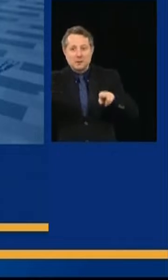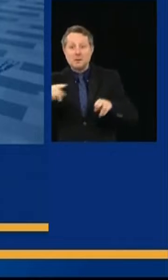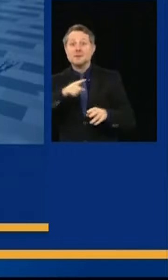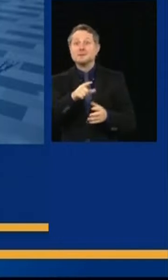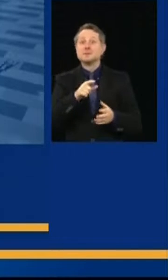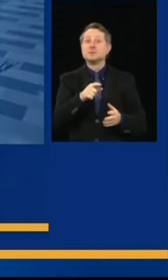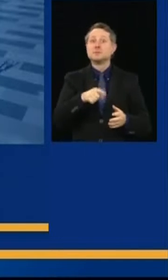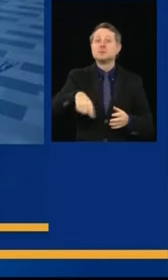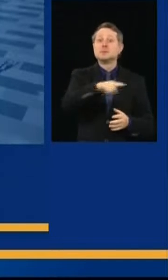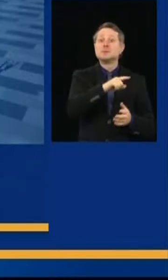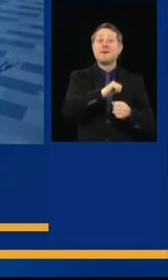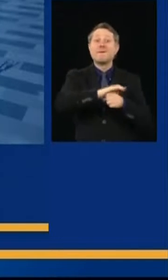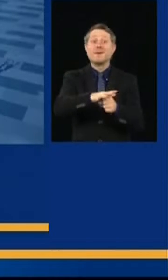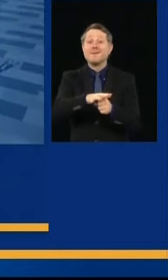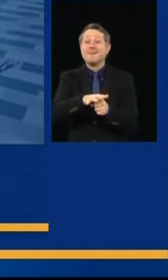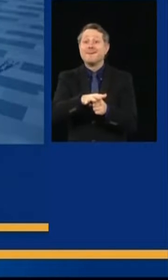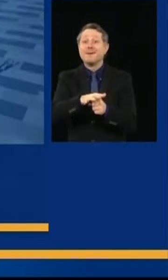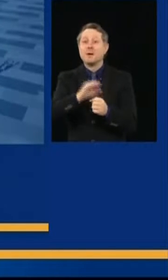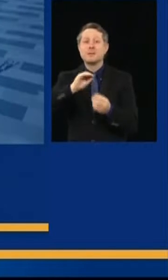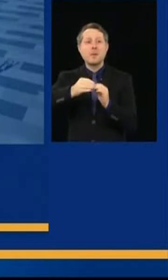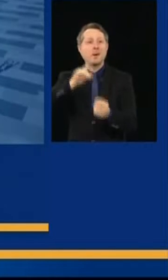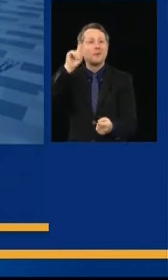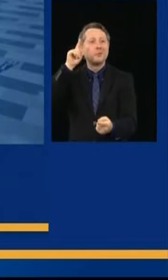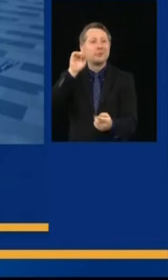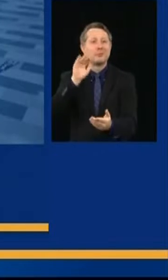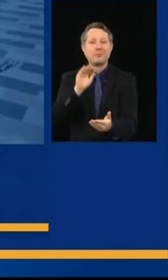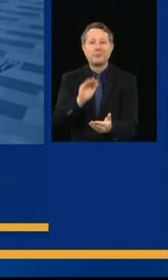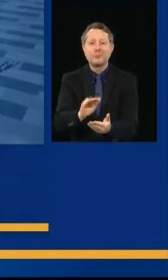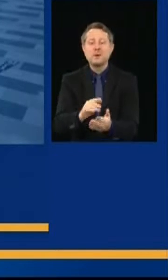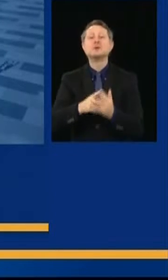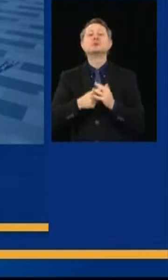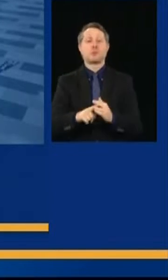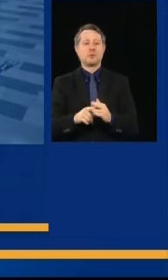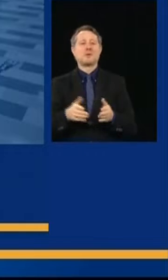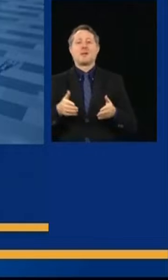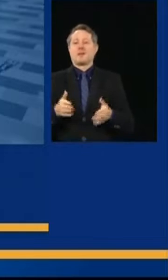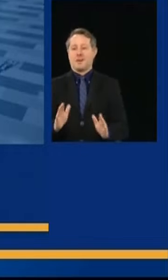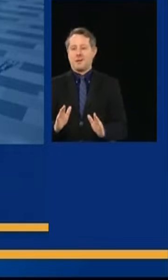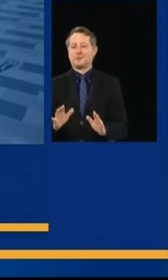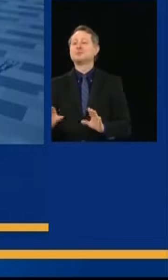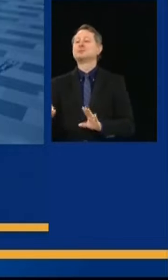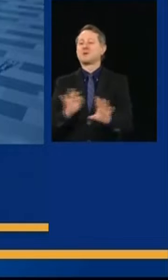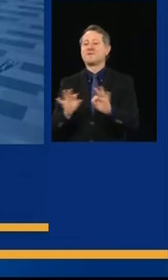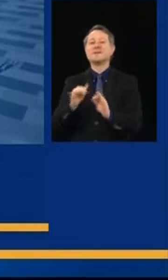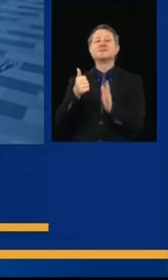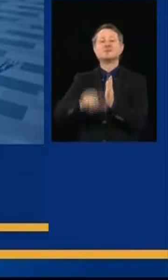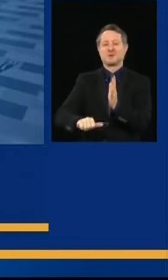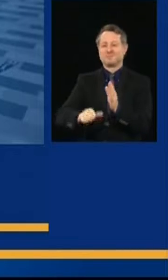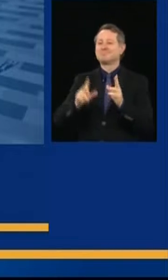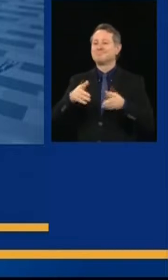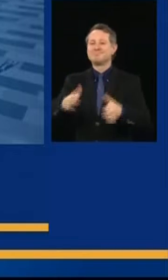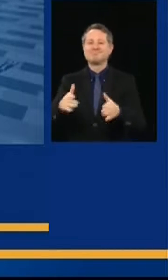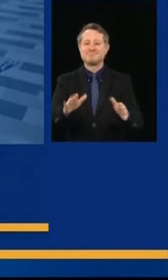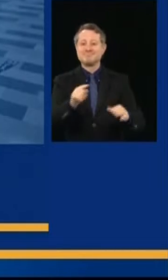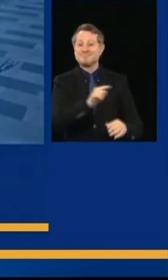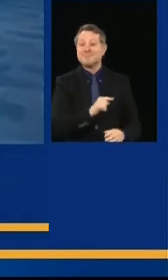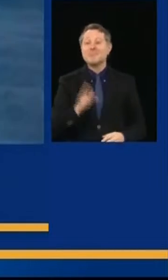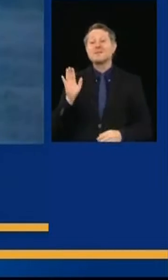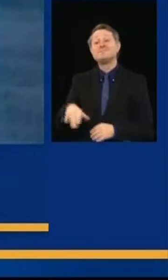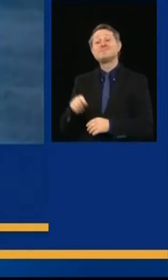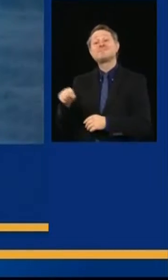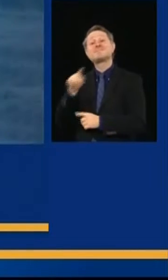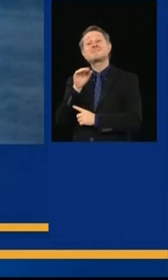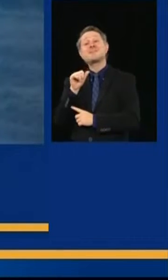COVID cases has come down, we can restart elective surgeries. Also ambulatory services. So that